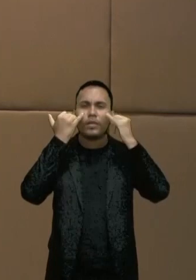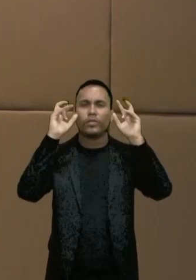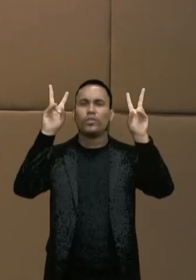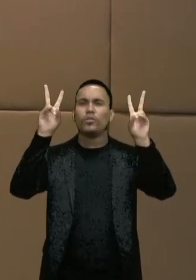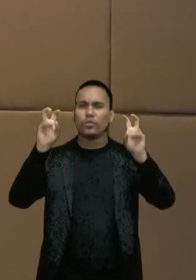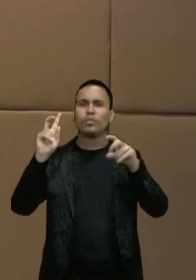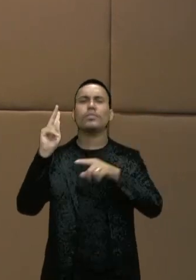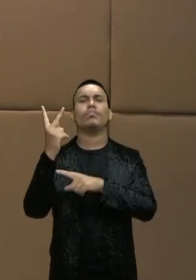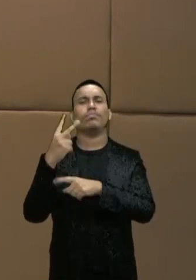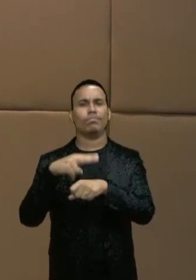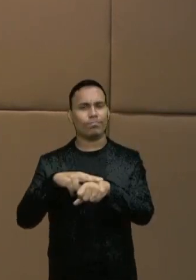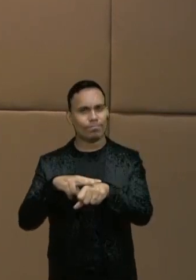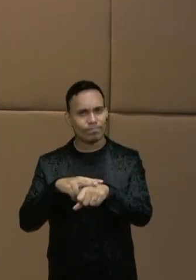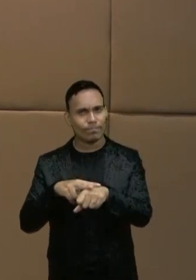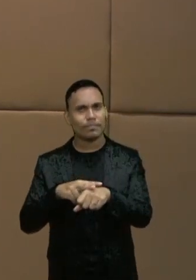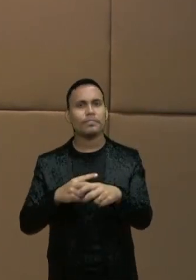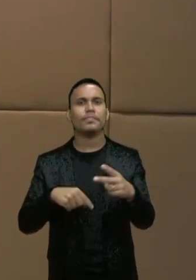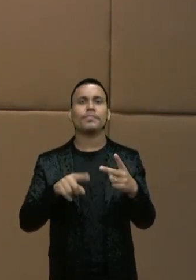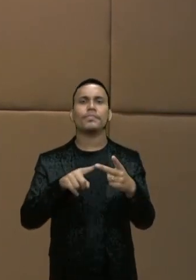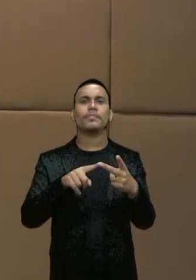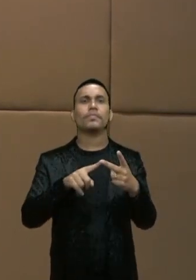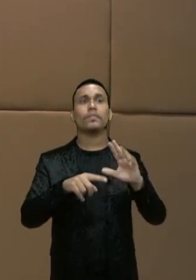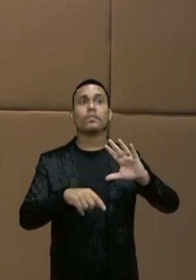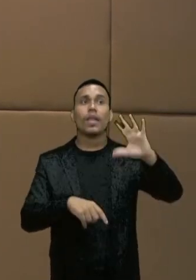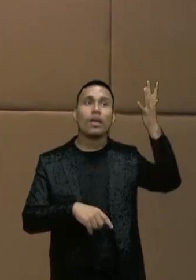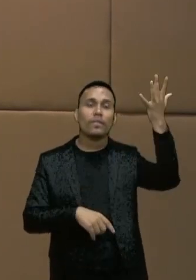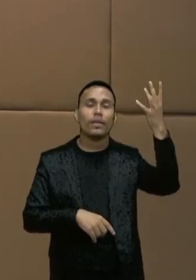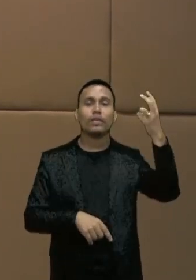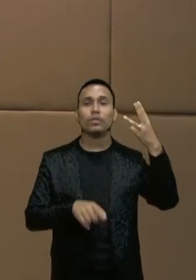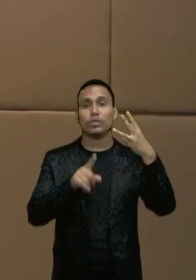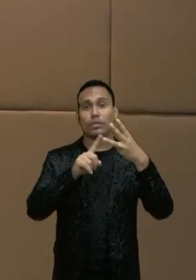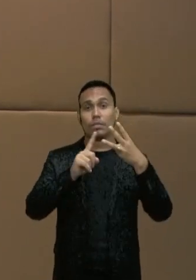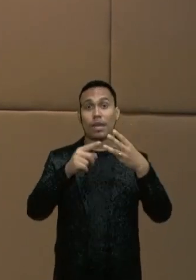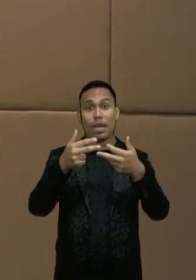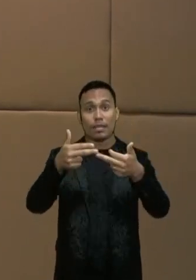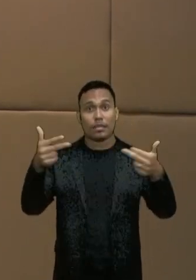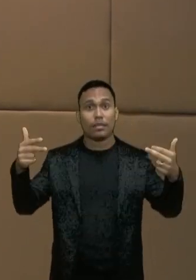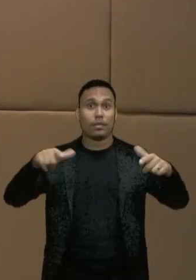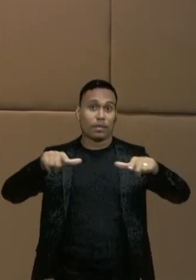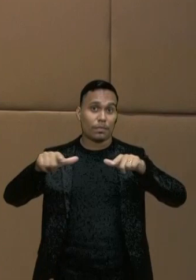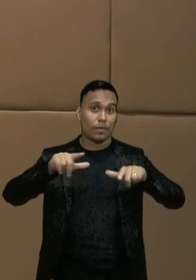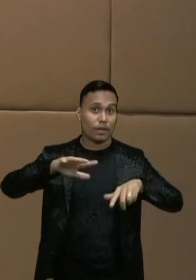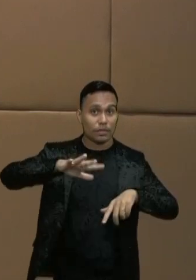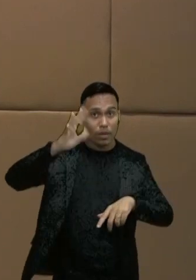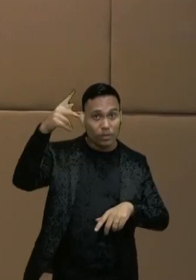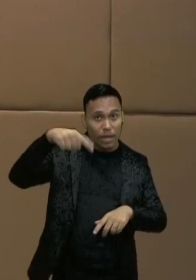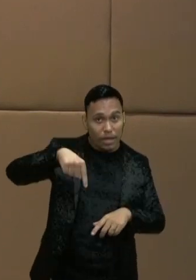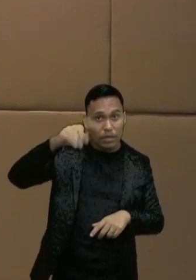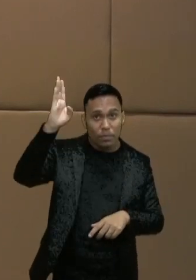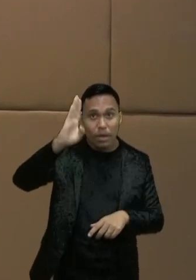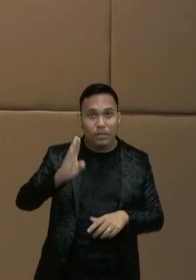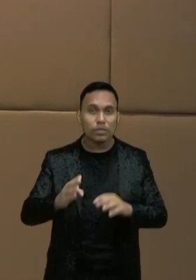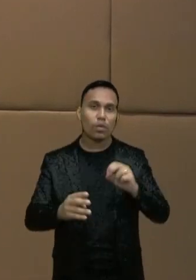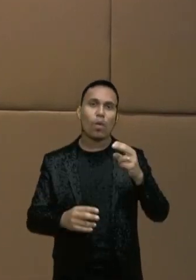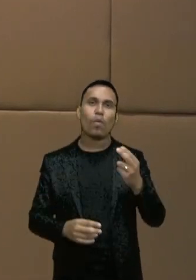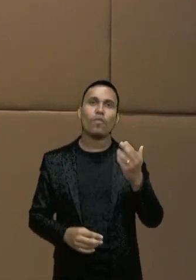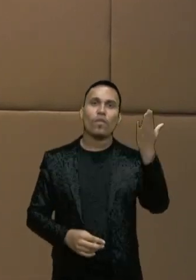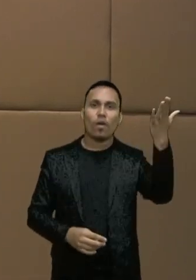green hydrogen, events, activities, national and international activities,